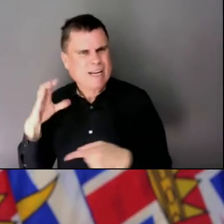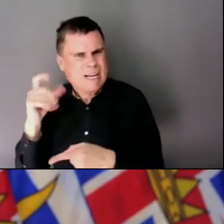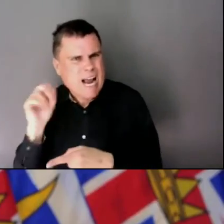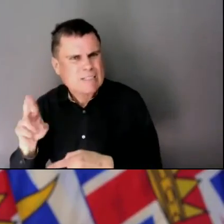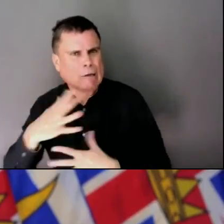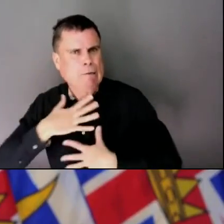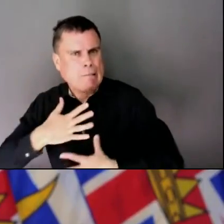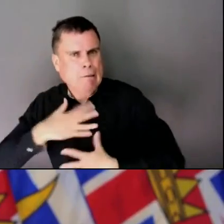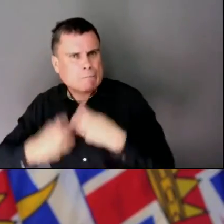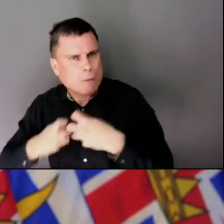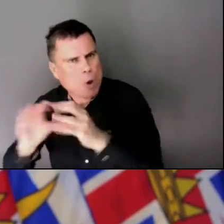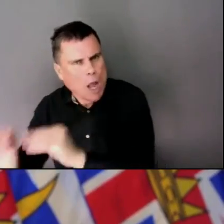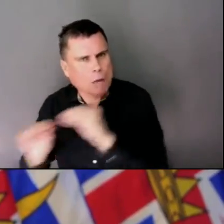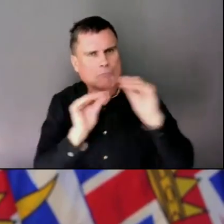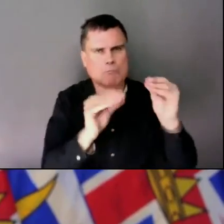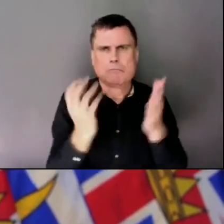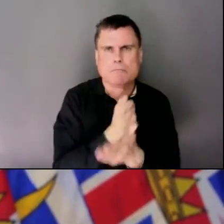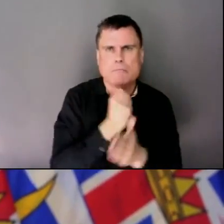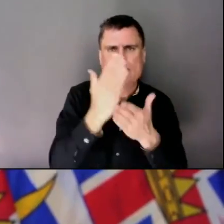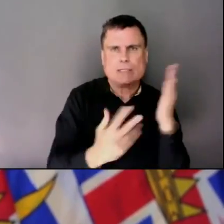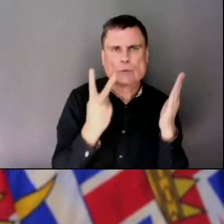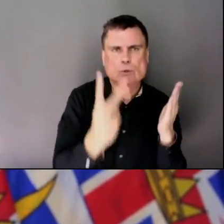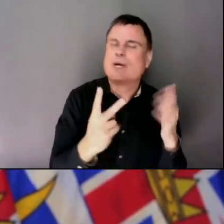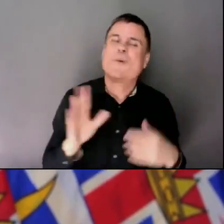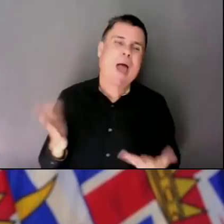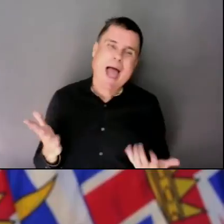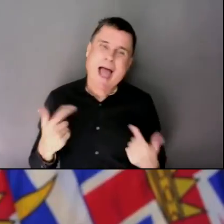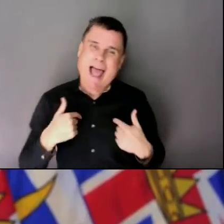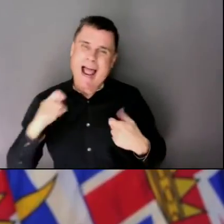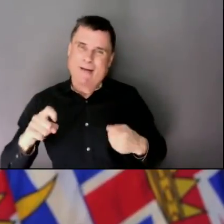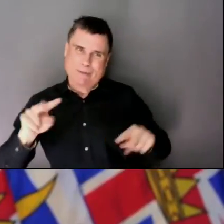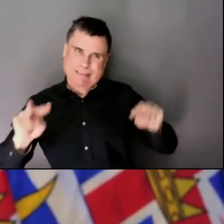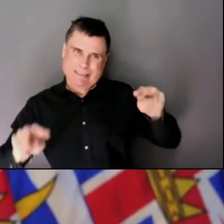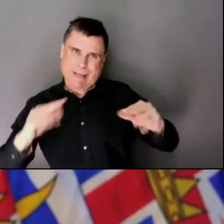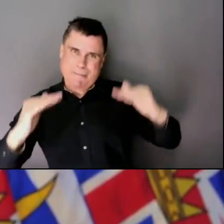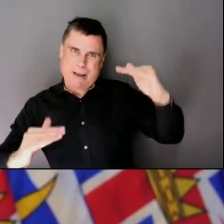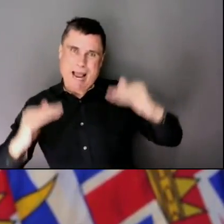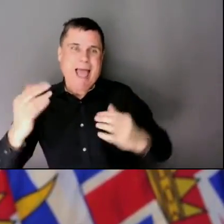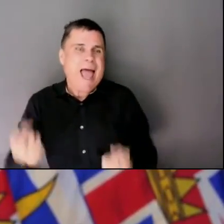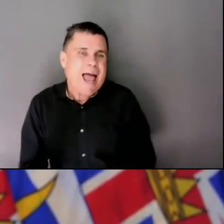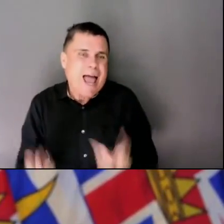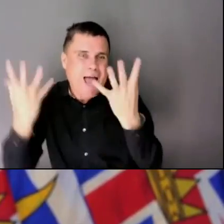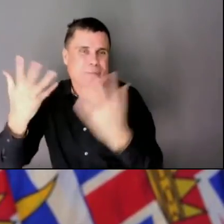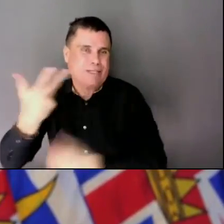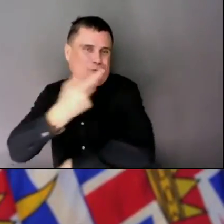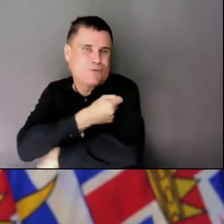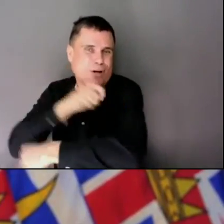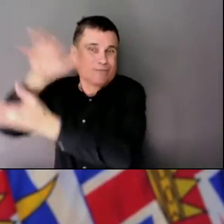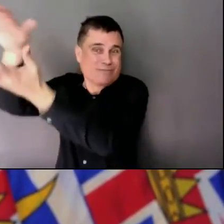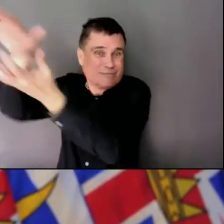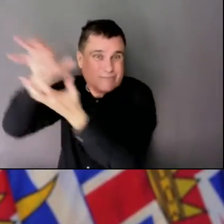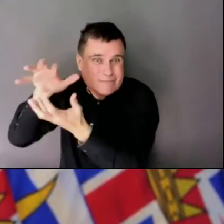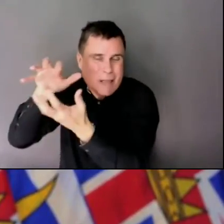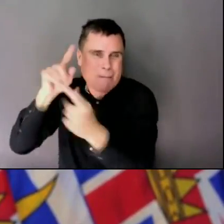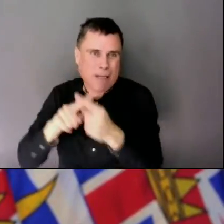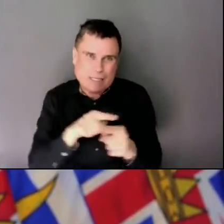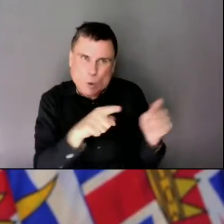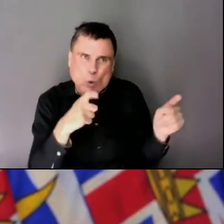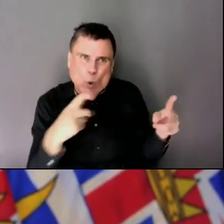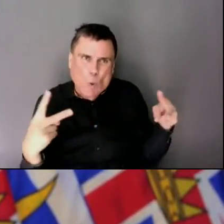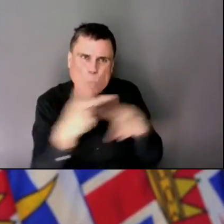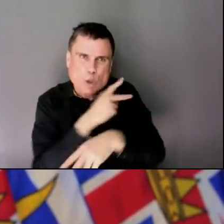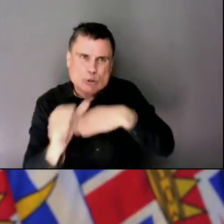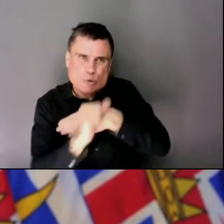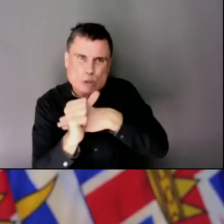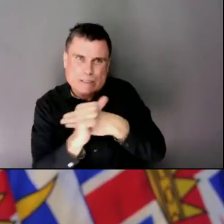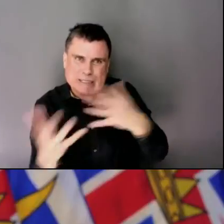we have. So they are absolutely a group of people that are at risk and that we have taken special precautions to protect,